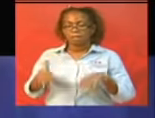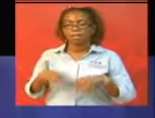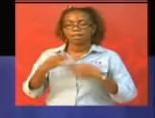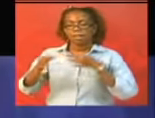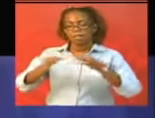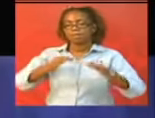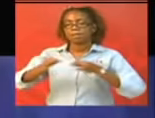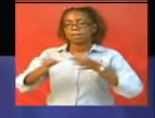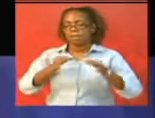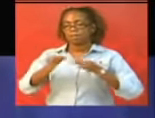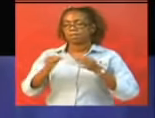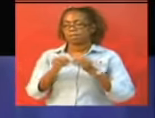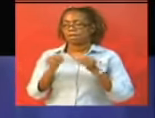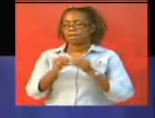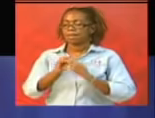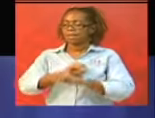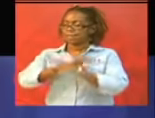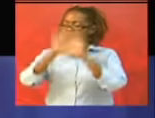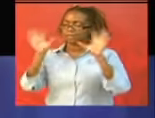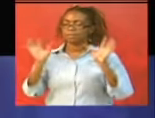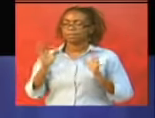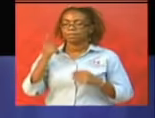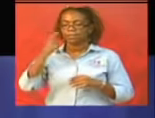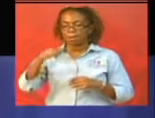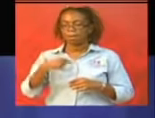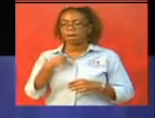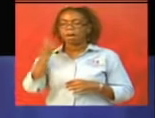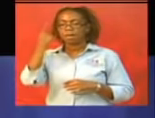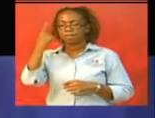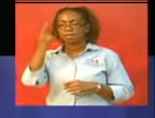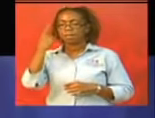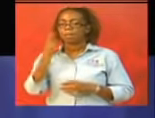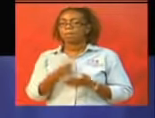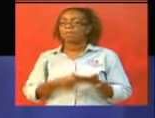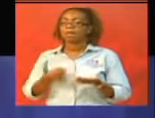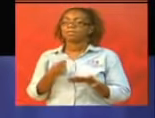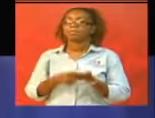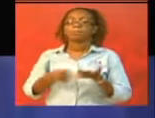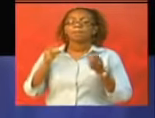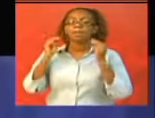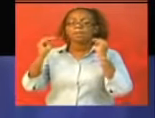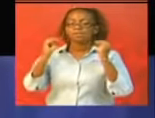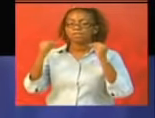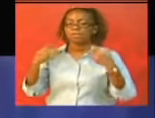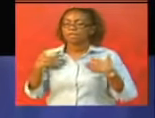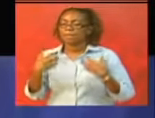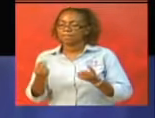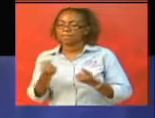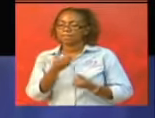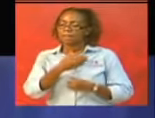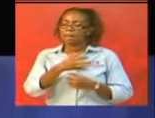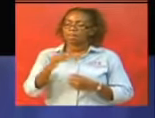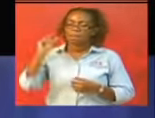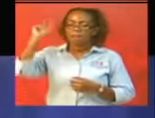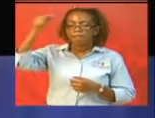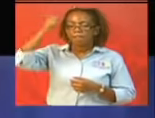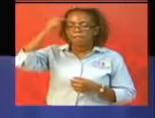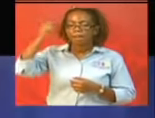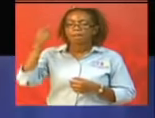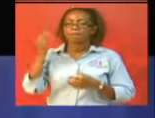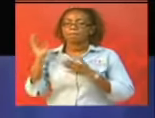the dynamics that the Ministry of Health and the government is looking at when it comes to reopening these borders